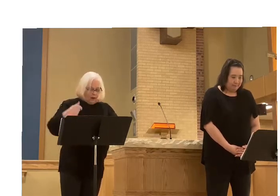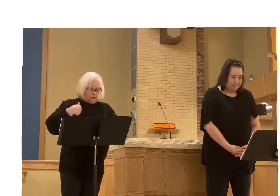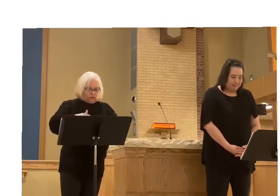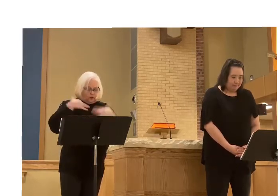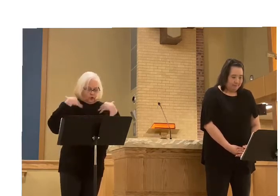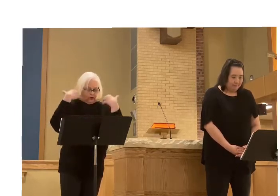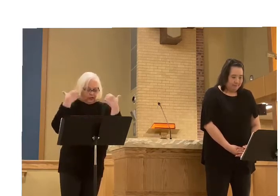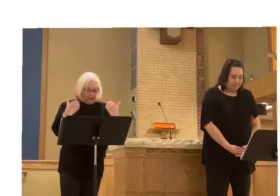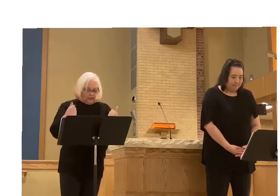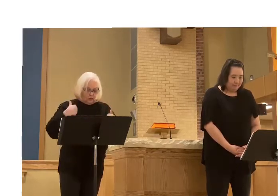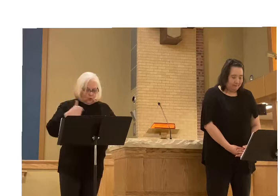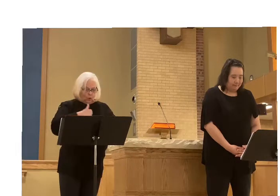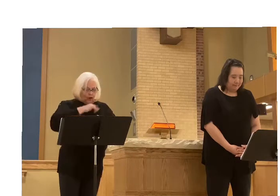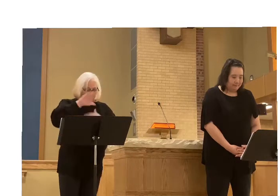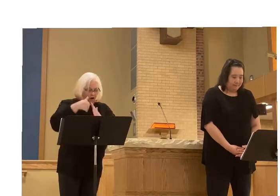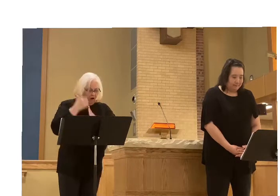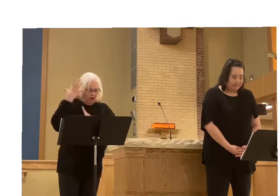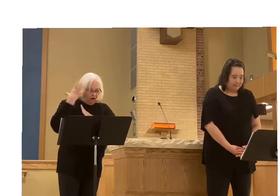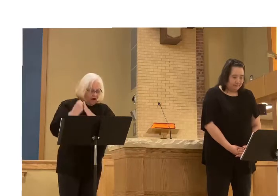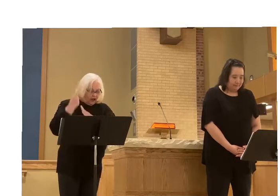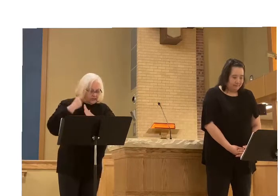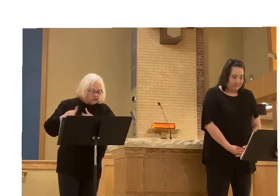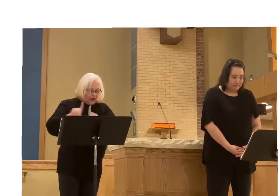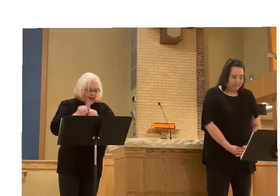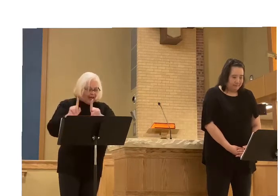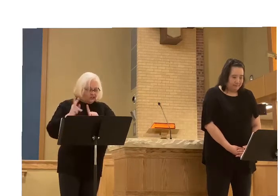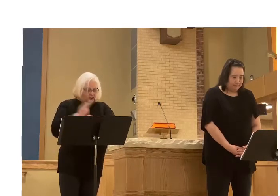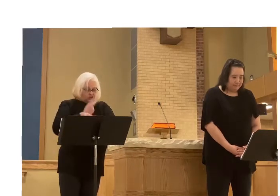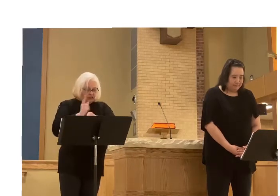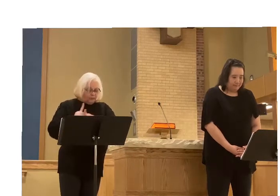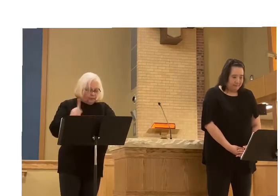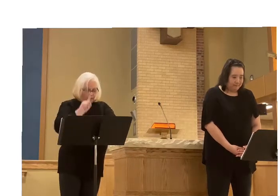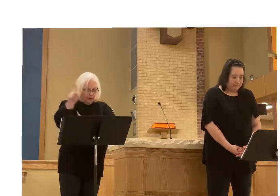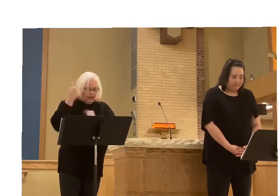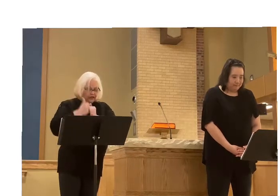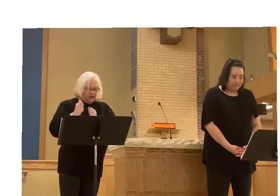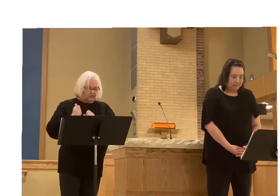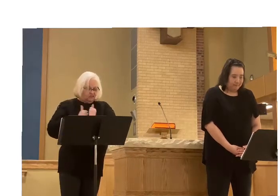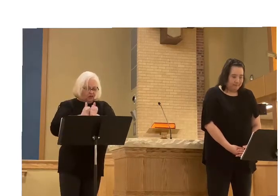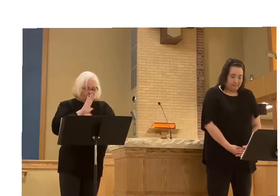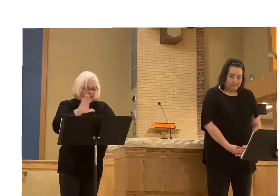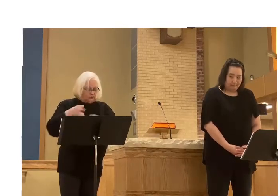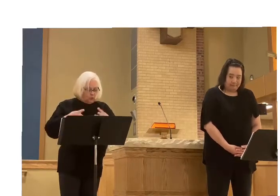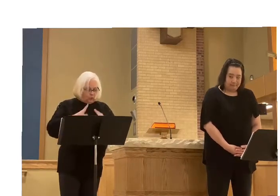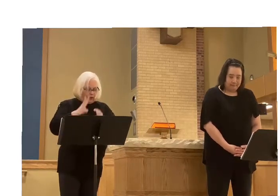own way, but the Lord laid upon him the guilt of us all.